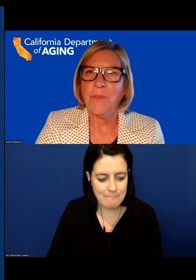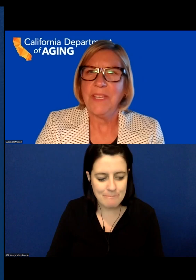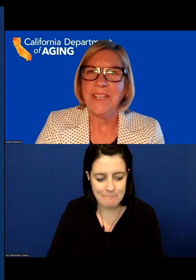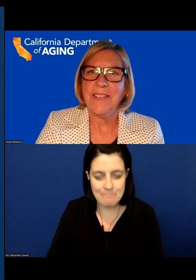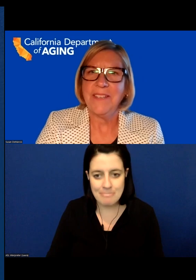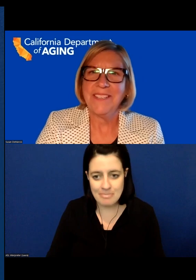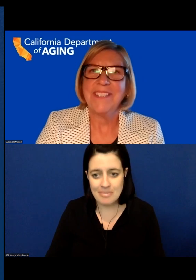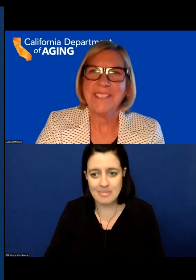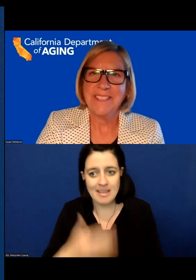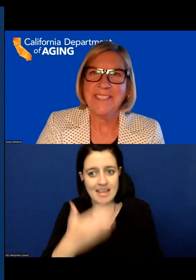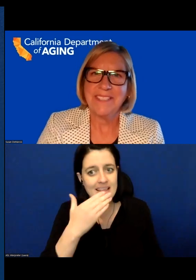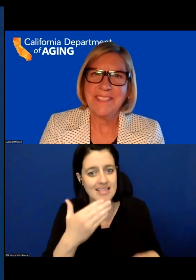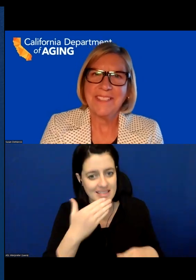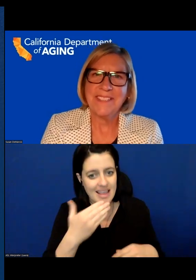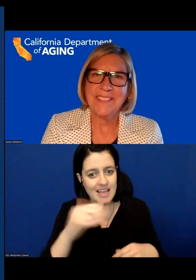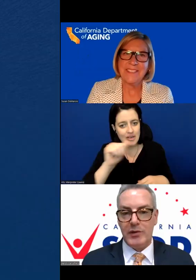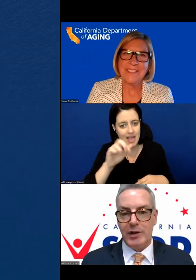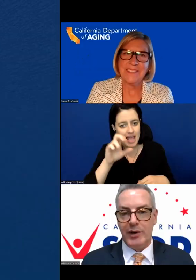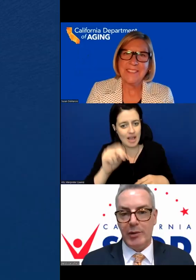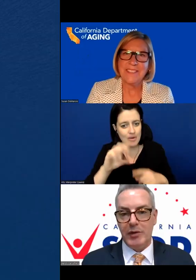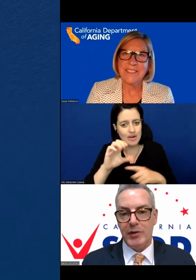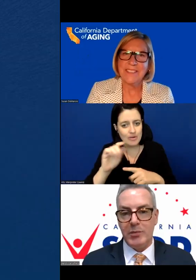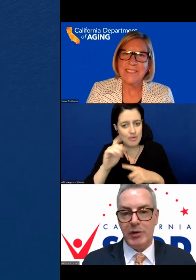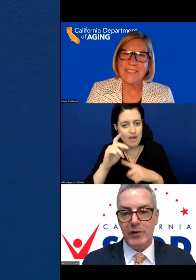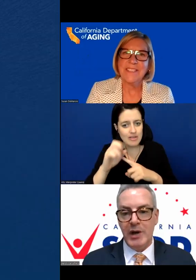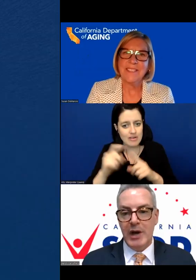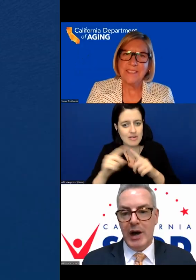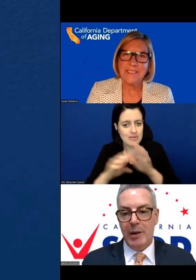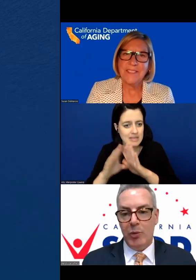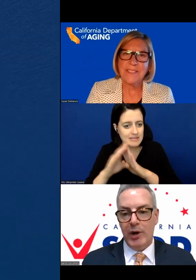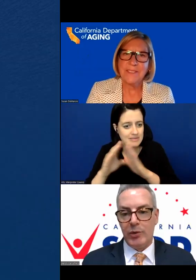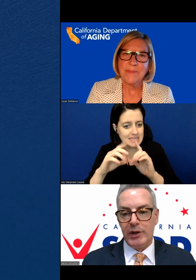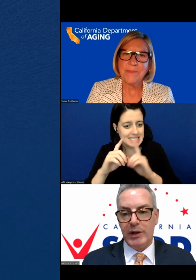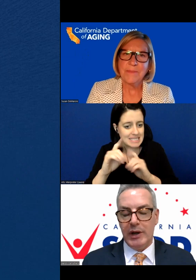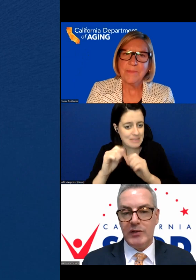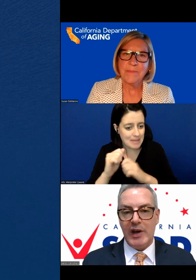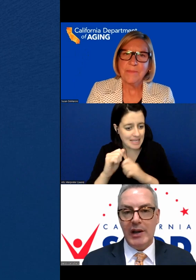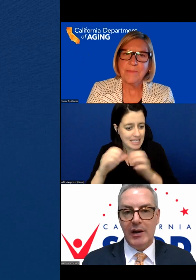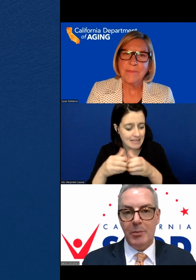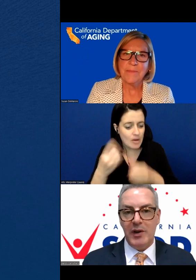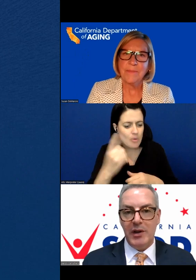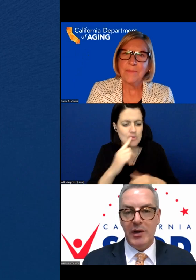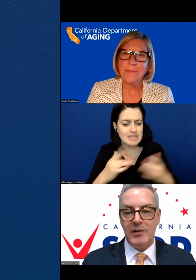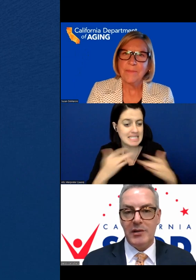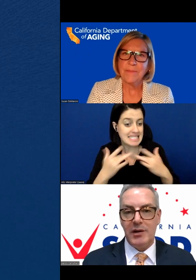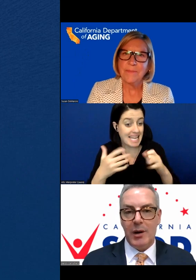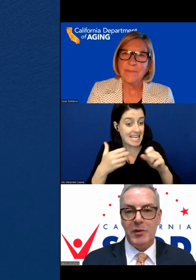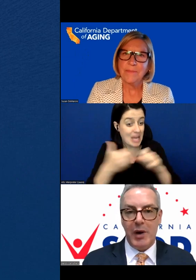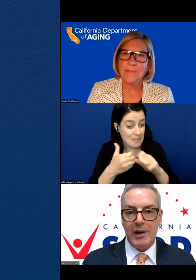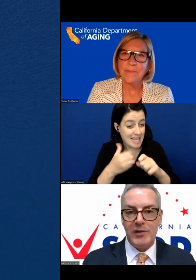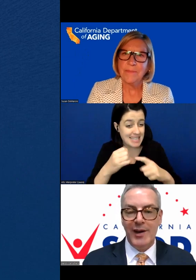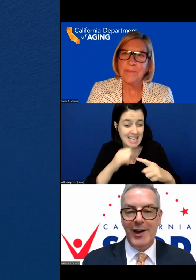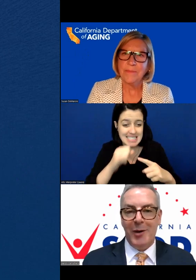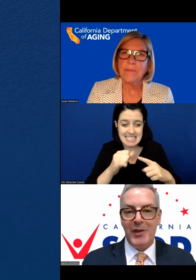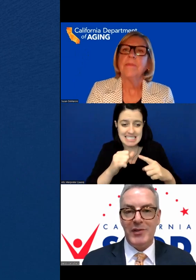Thank you. Thank you so much, Susan. Aaron Carruthers from the California State Council on Developmental Disabilities. One really exciting update that didn't come